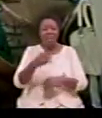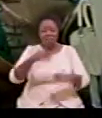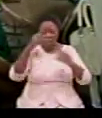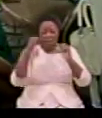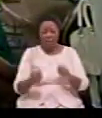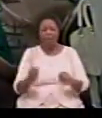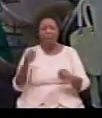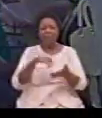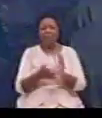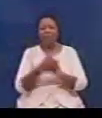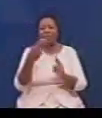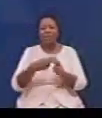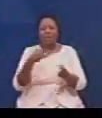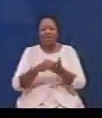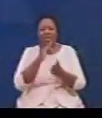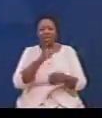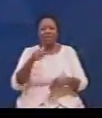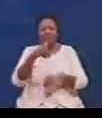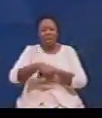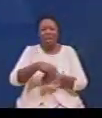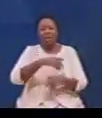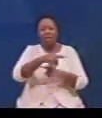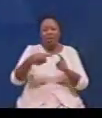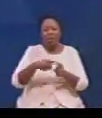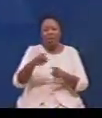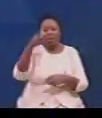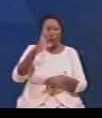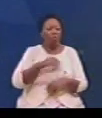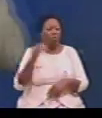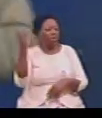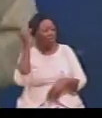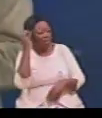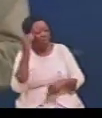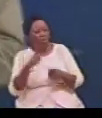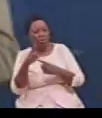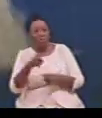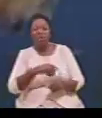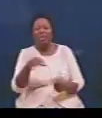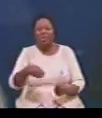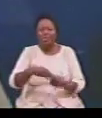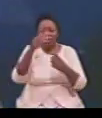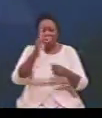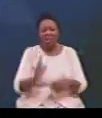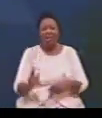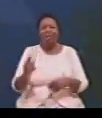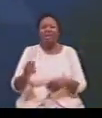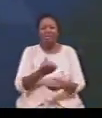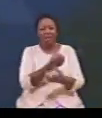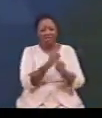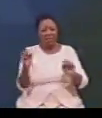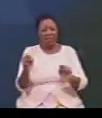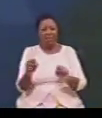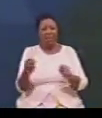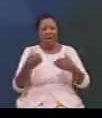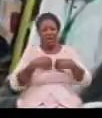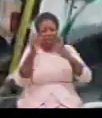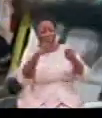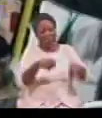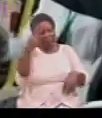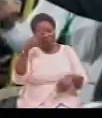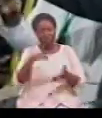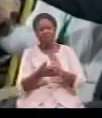power. It's a night when God will listen to you in particular. Salvation has come for